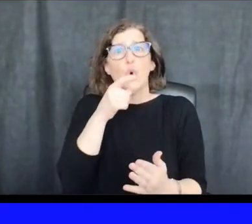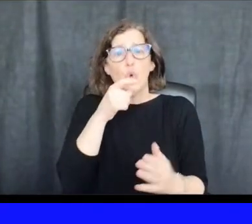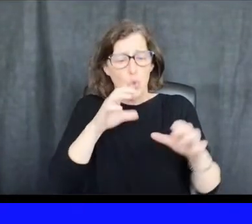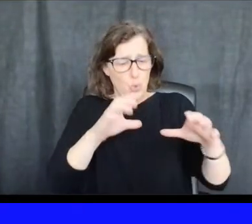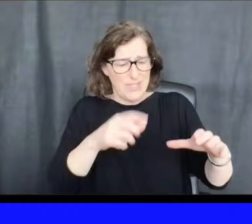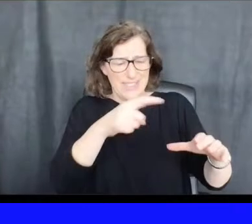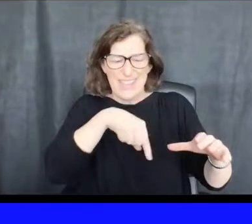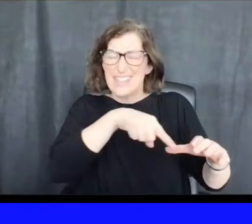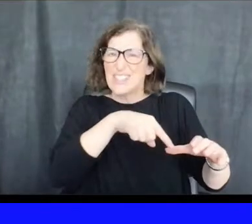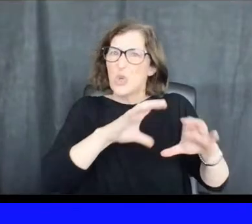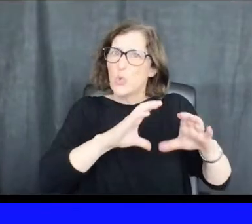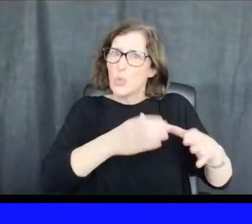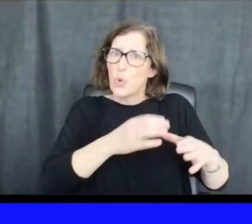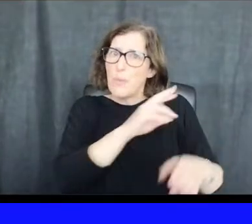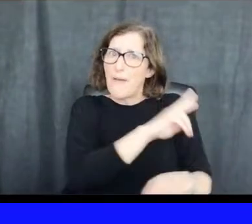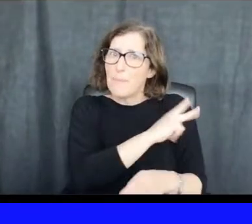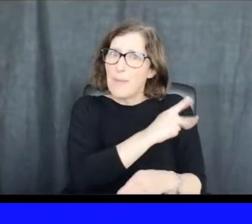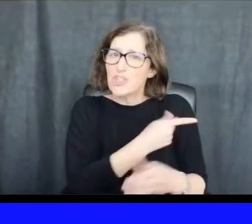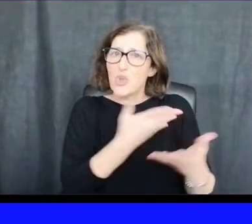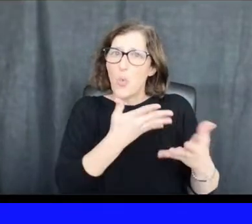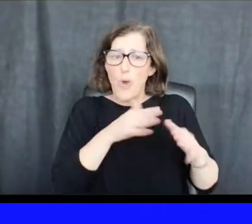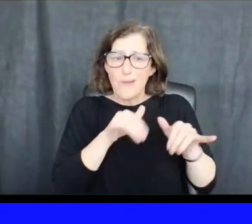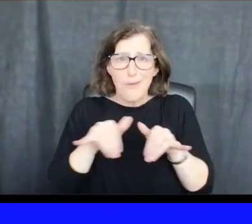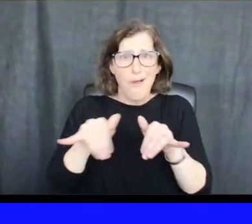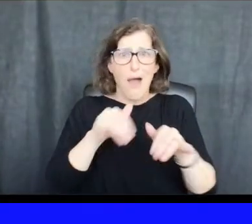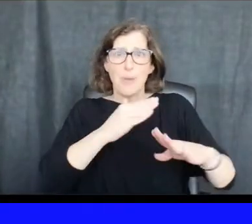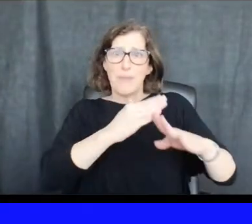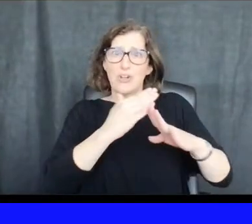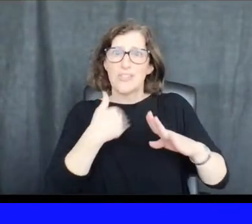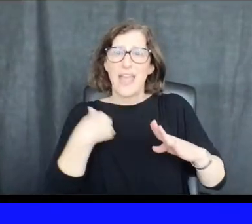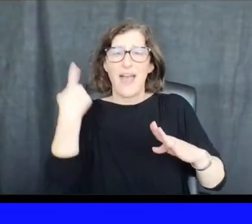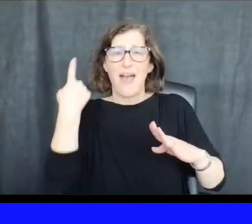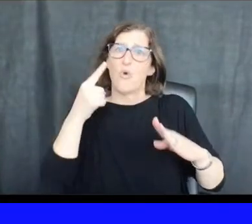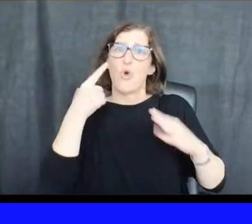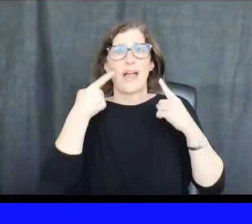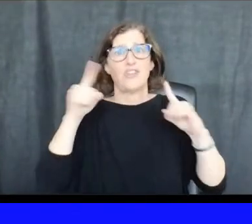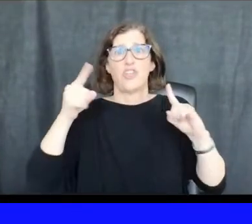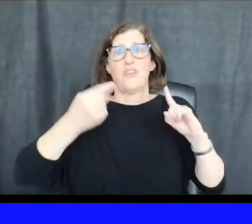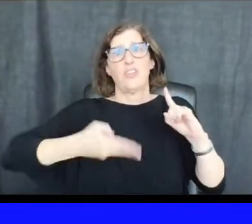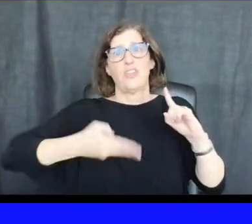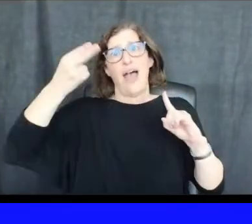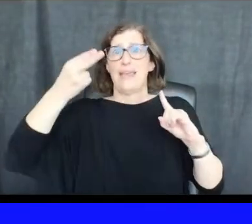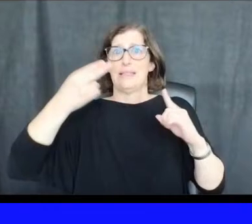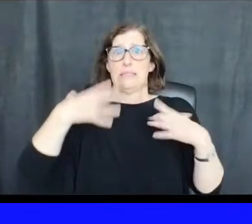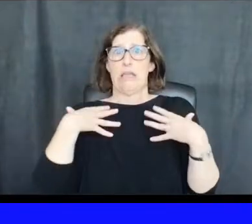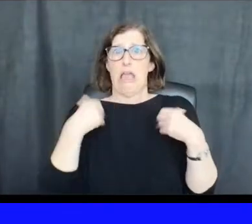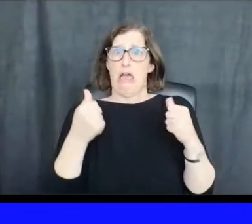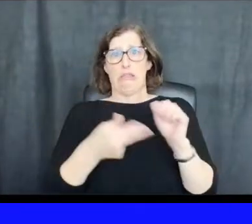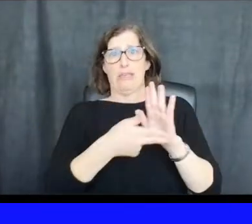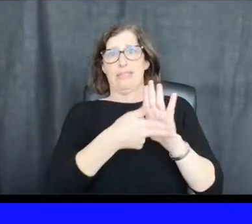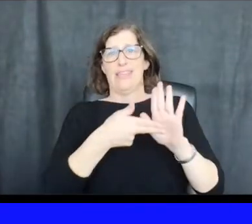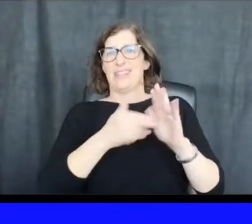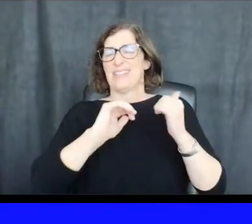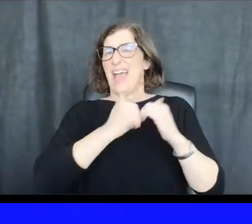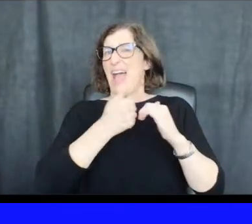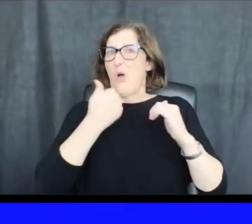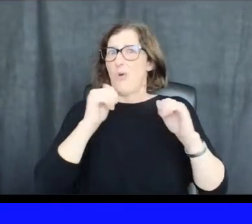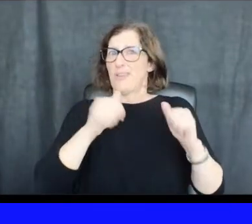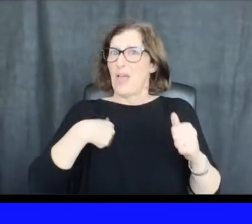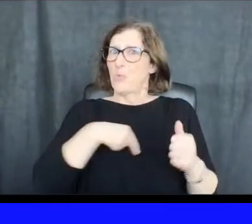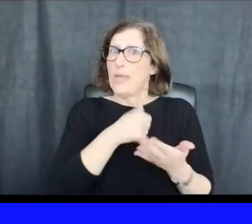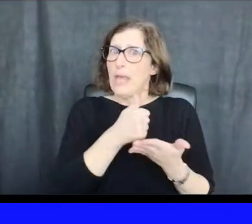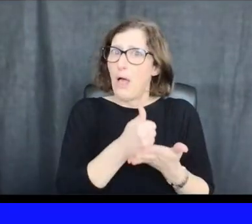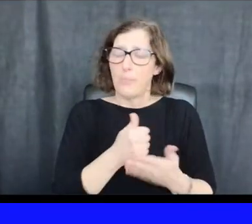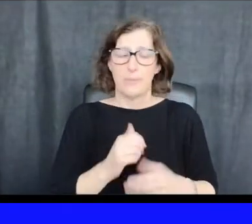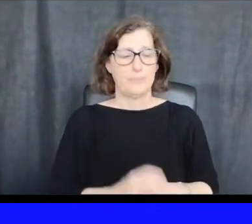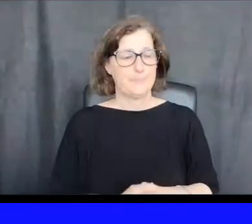and keeping the patient in a good health status and keeping them out of the hospital. You see in the top purple